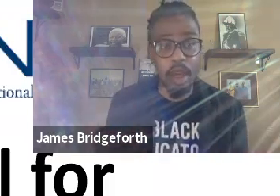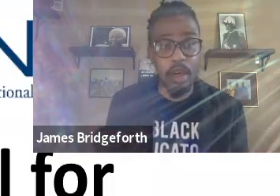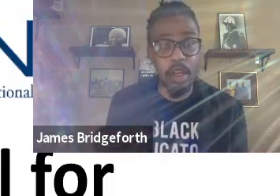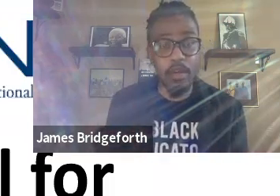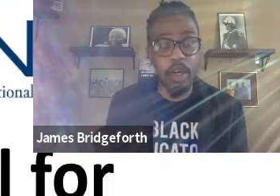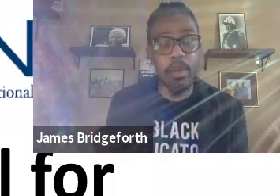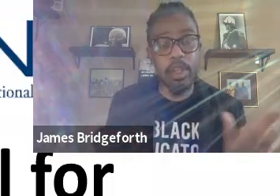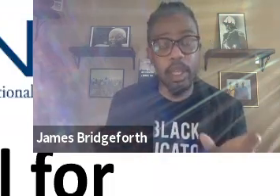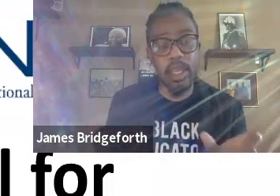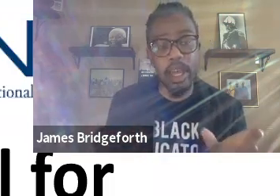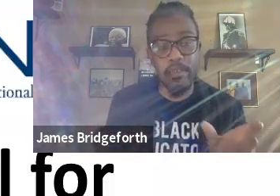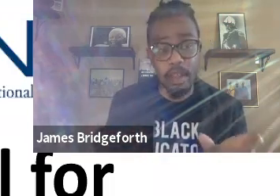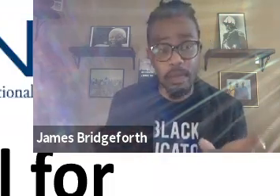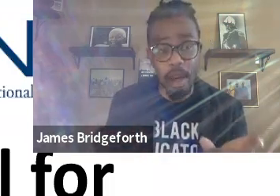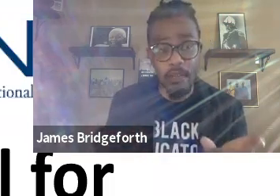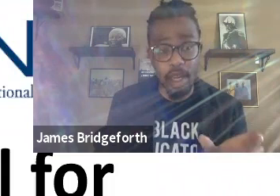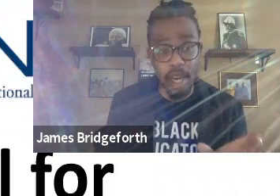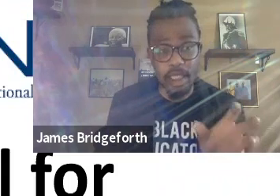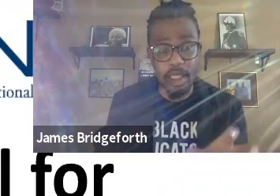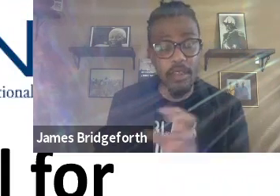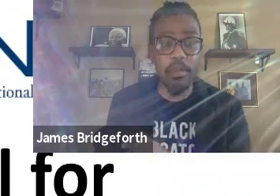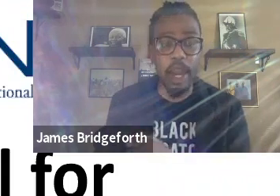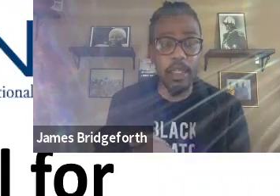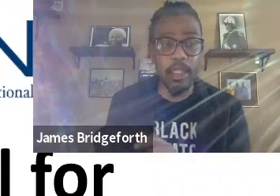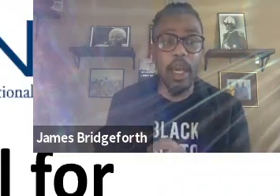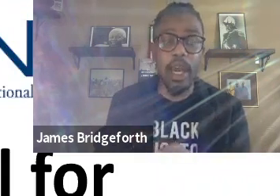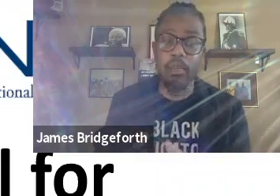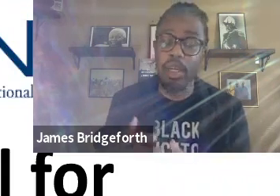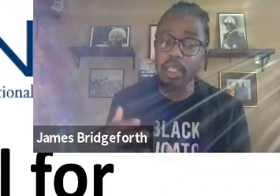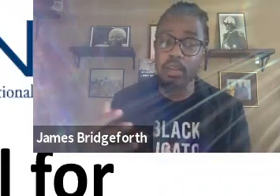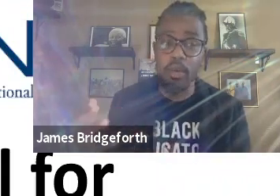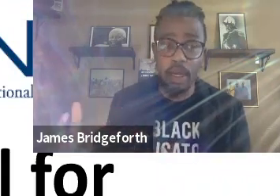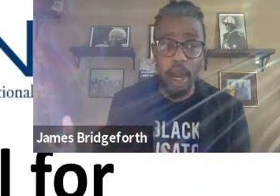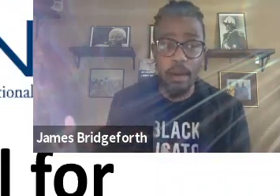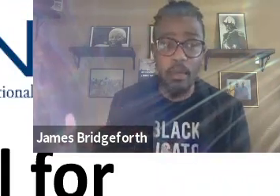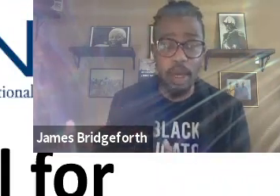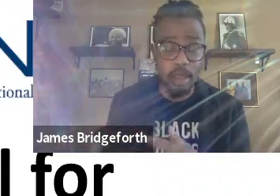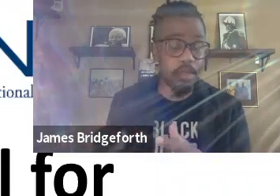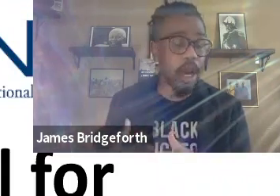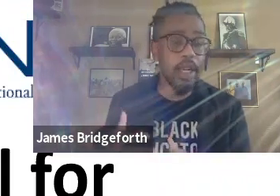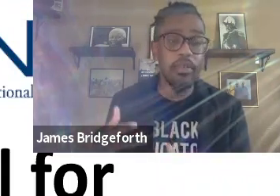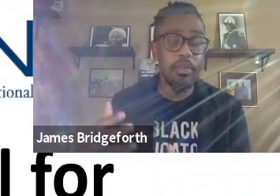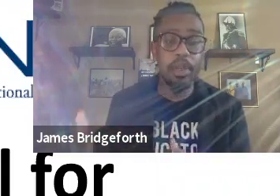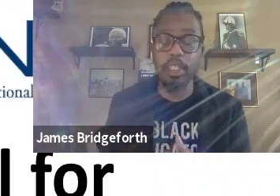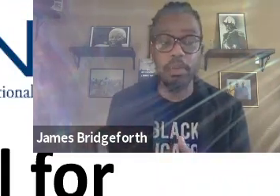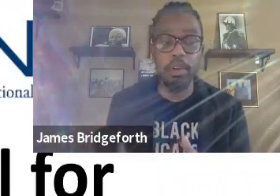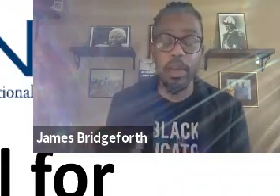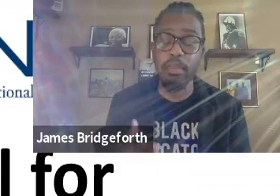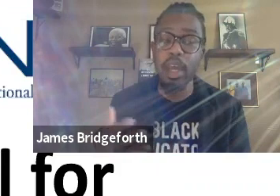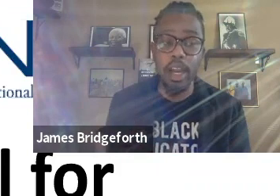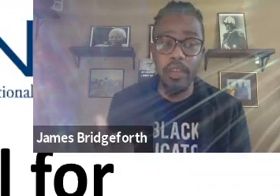McCallum's earlier work, but we're thinking that if this model, if we could actually see this in practice, and then we could actually work with different